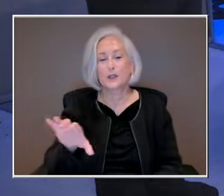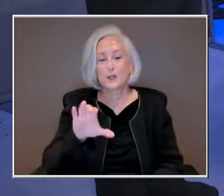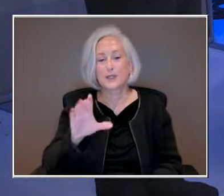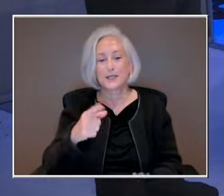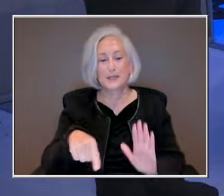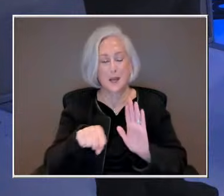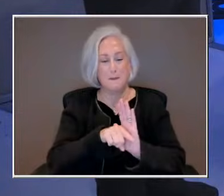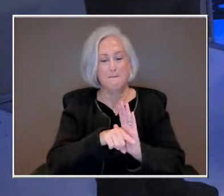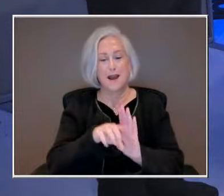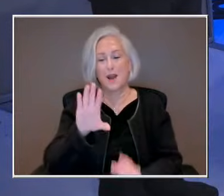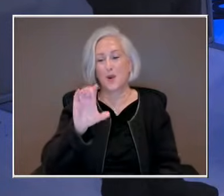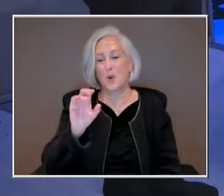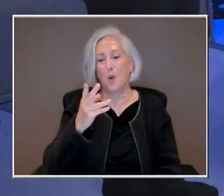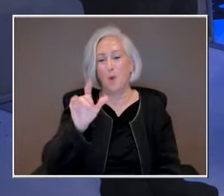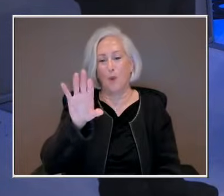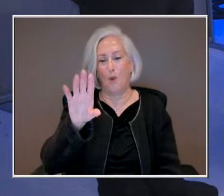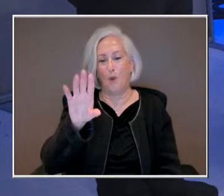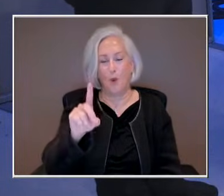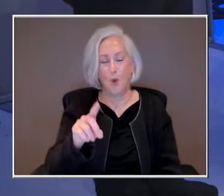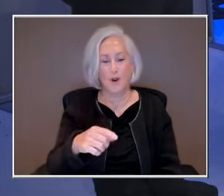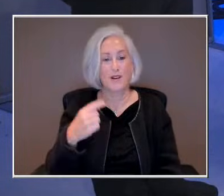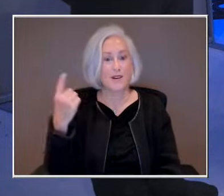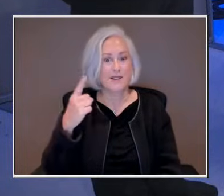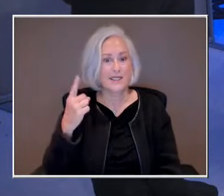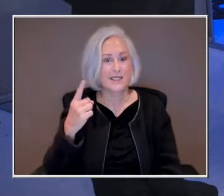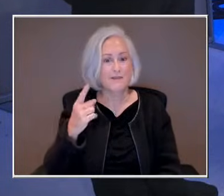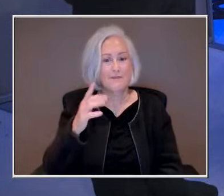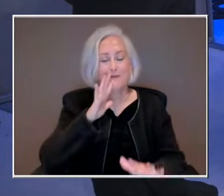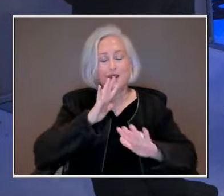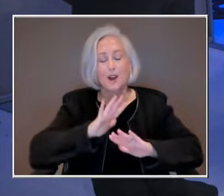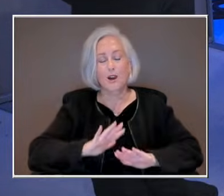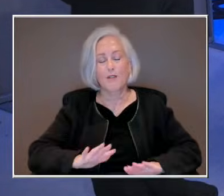about the tone. Yeah, these Why are is much that? nicer than the one in the study.